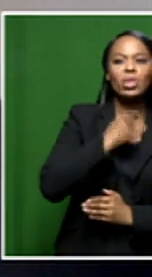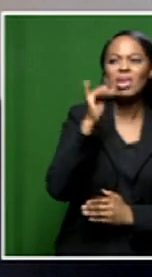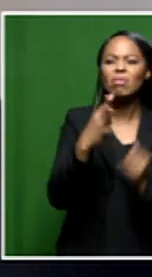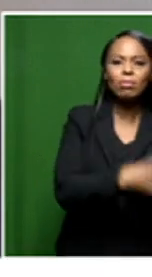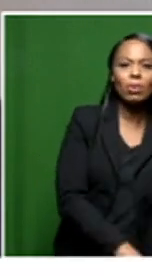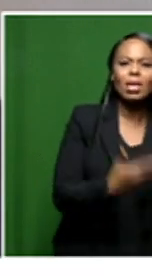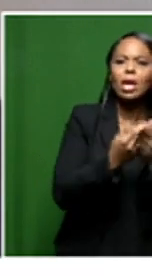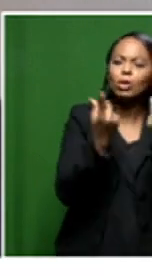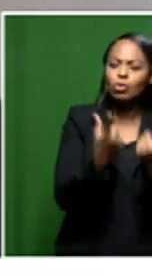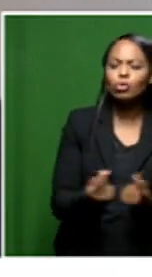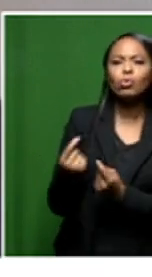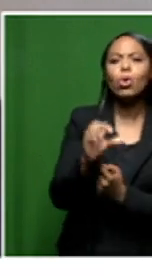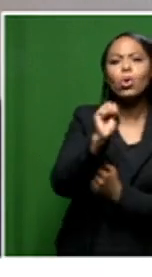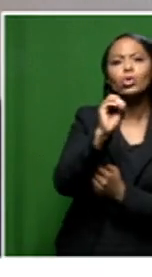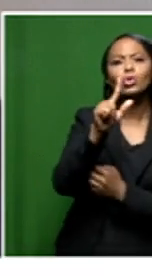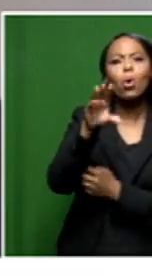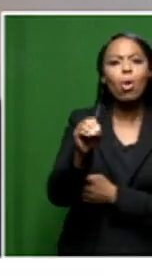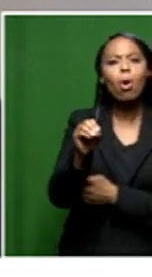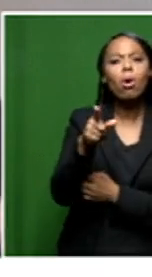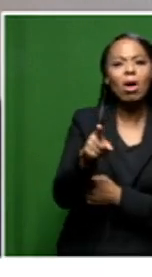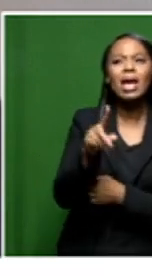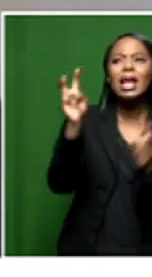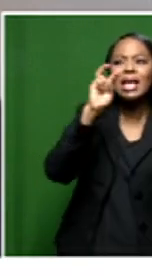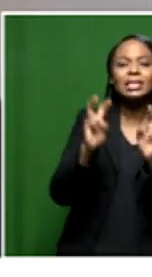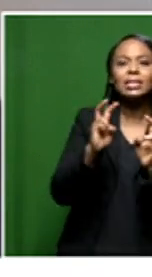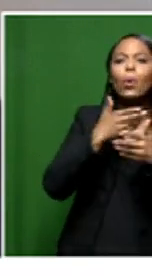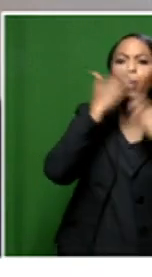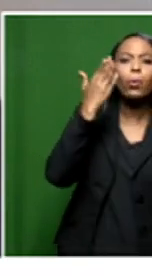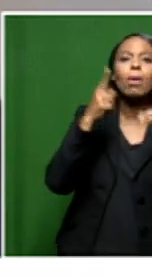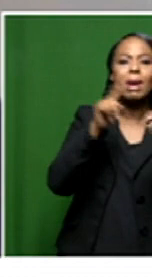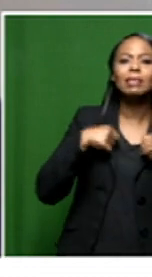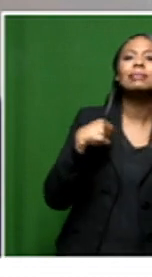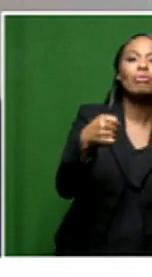cars to actually also want to do engineering. So it's also encouraging the youth,